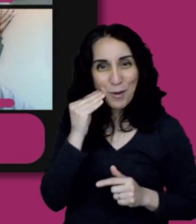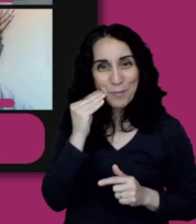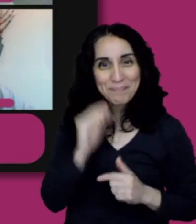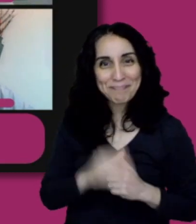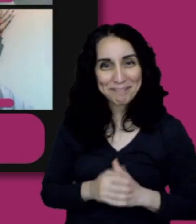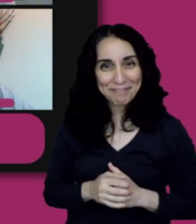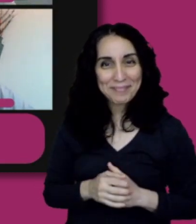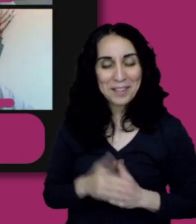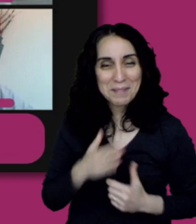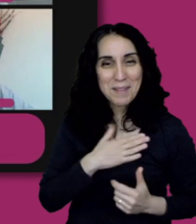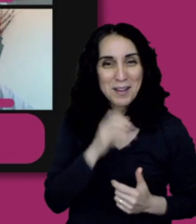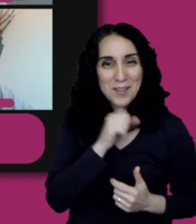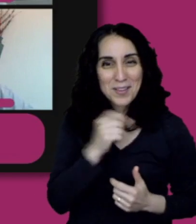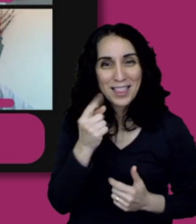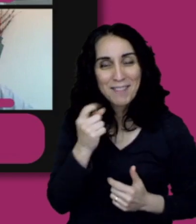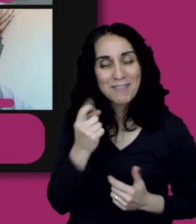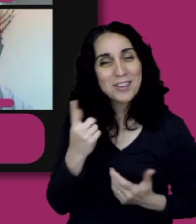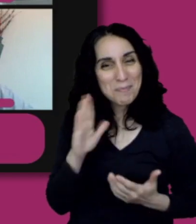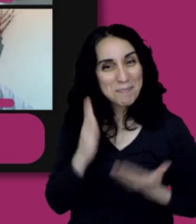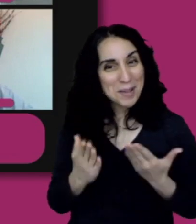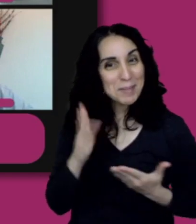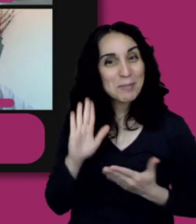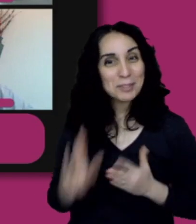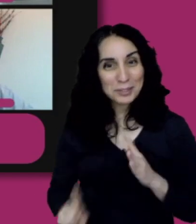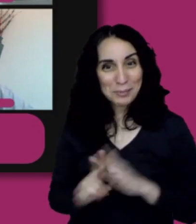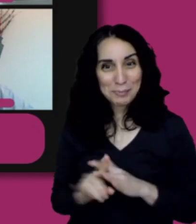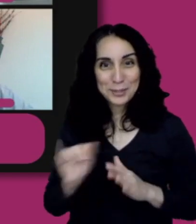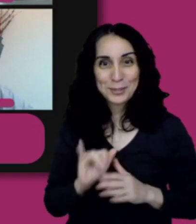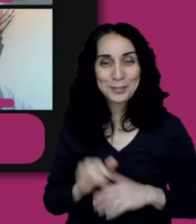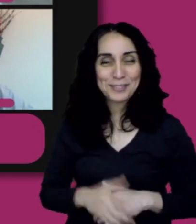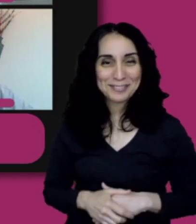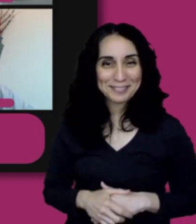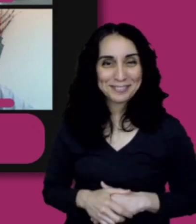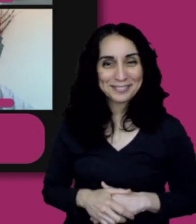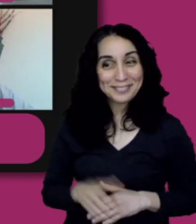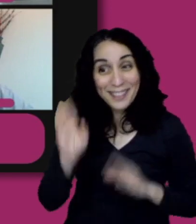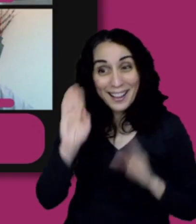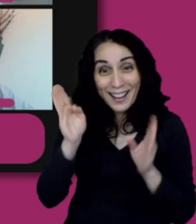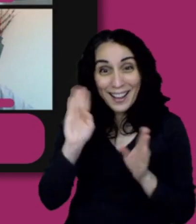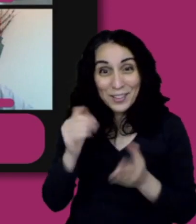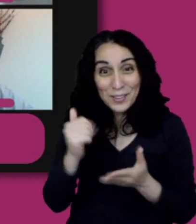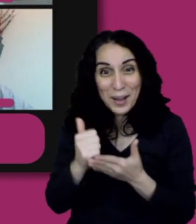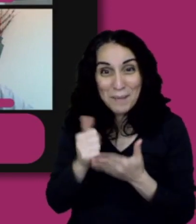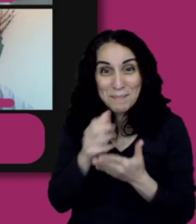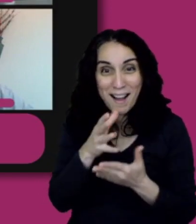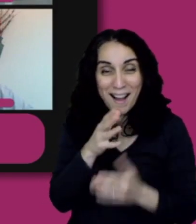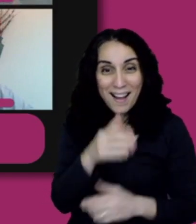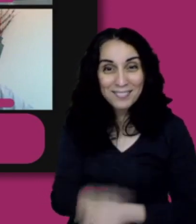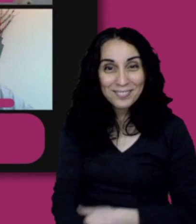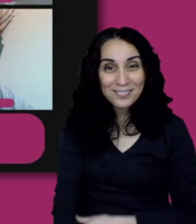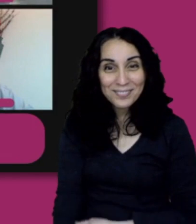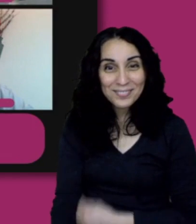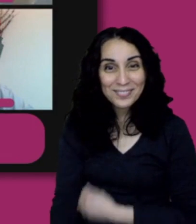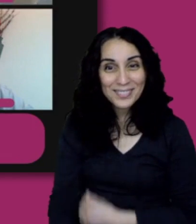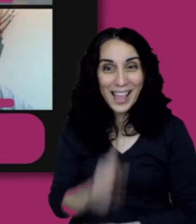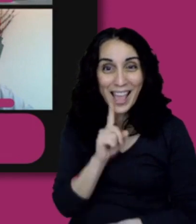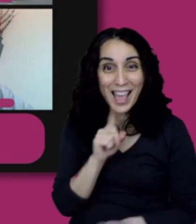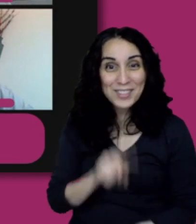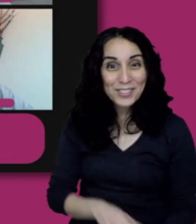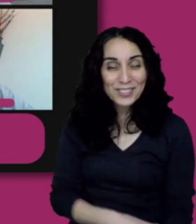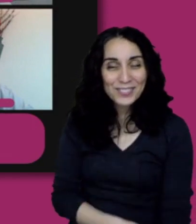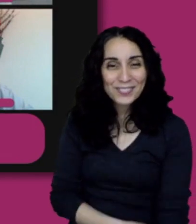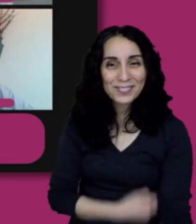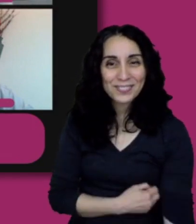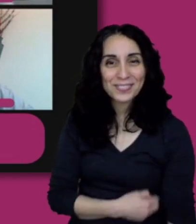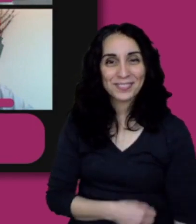Yes. We all have this. My 11-year-old is just as likely to come wandering through. Hi. You can help mom. You can